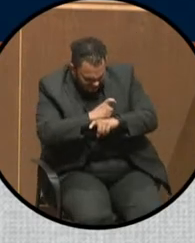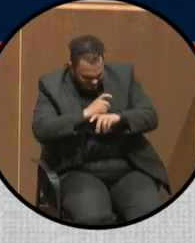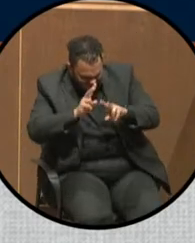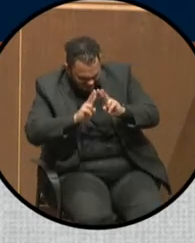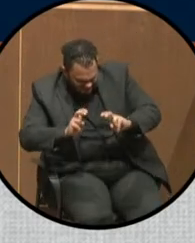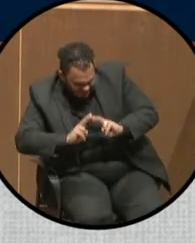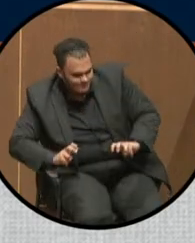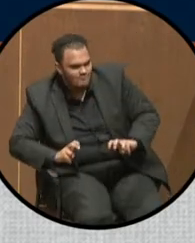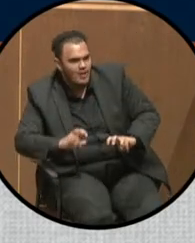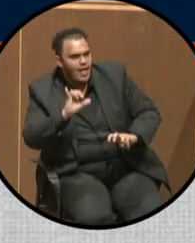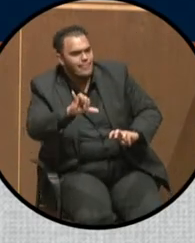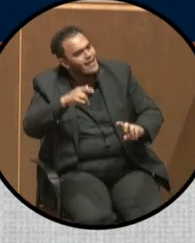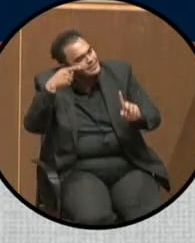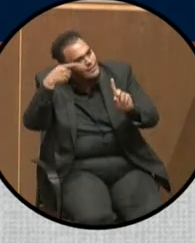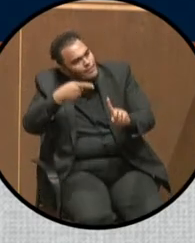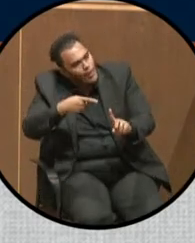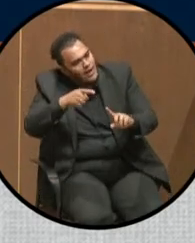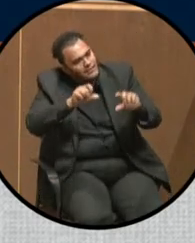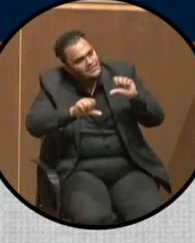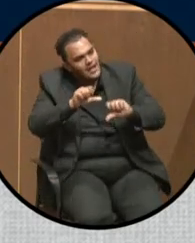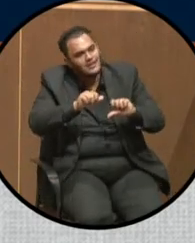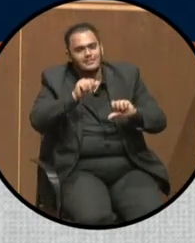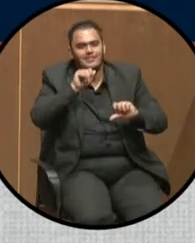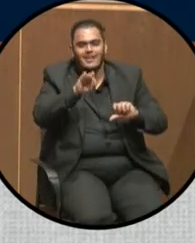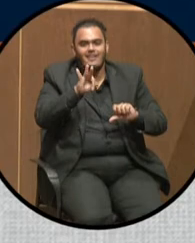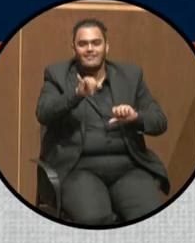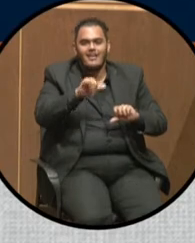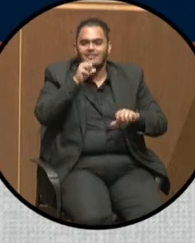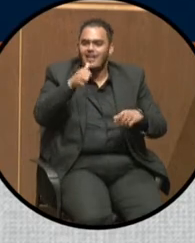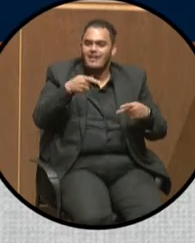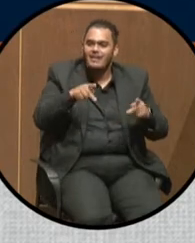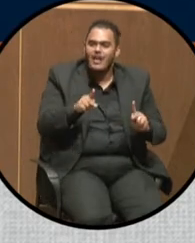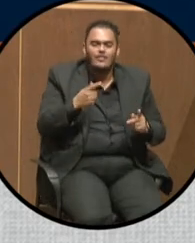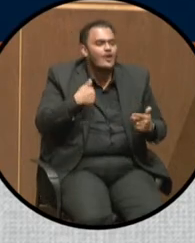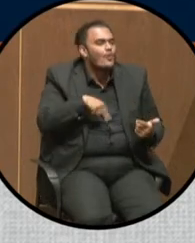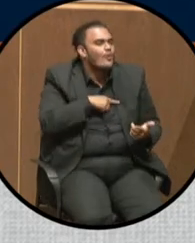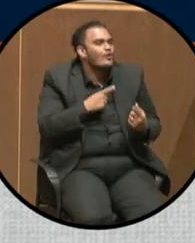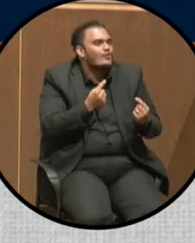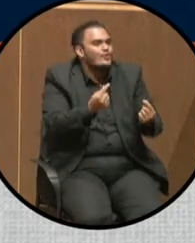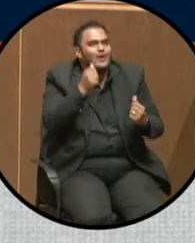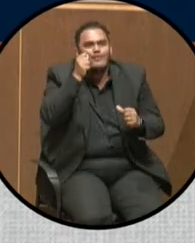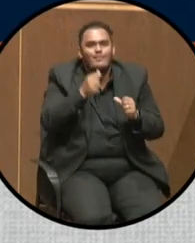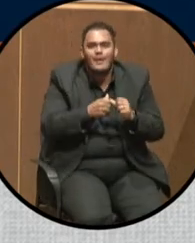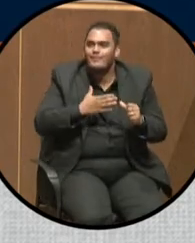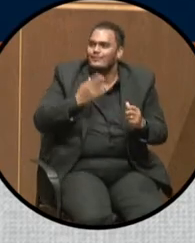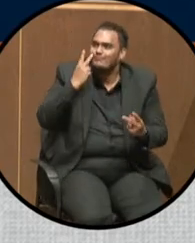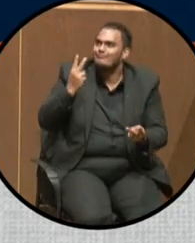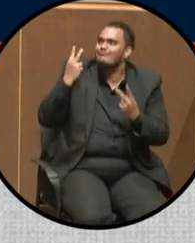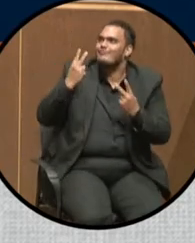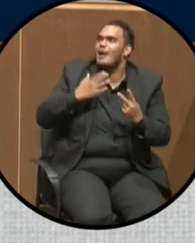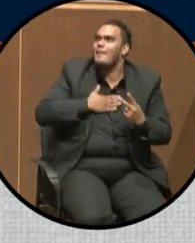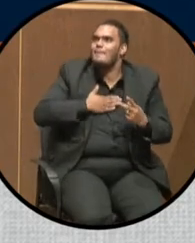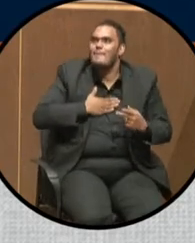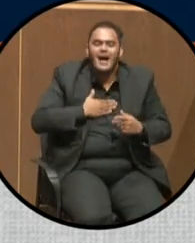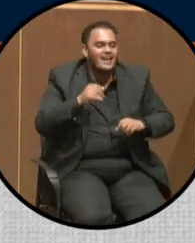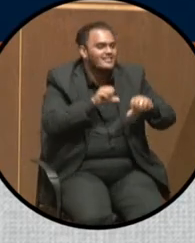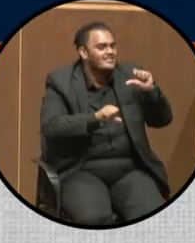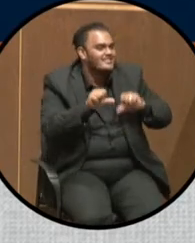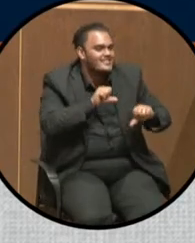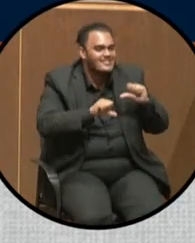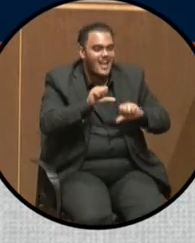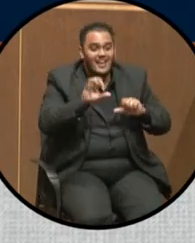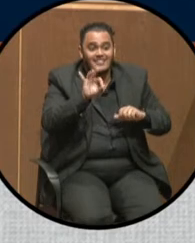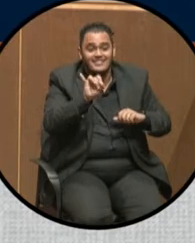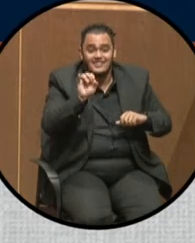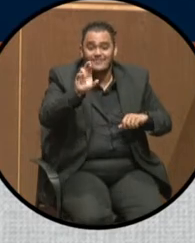if that's not permissible, then what are we doing? I remember doing my science fair project. It starts with a hypothesis, which is a